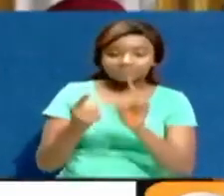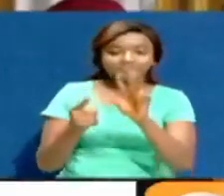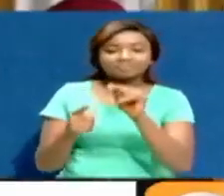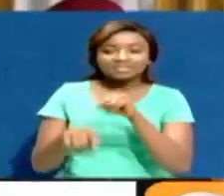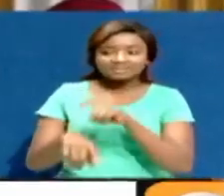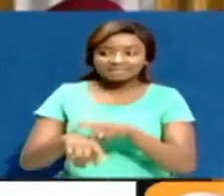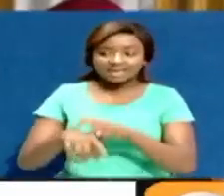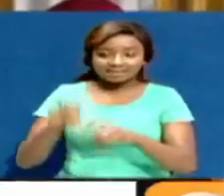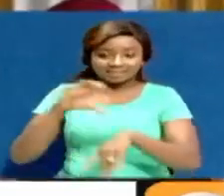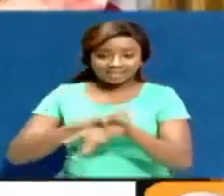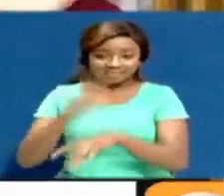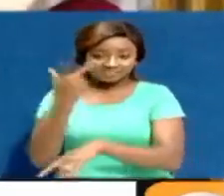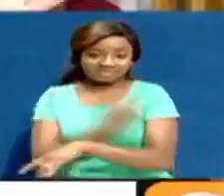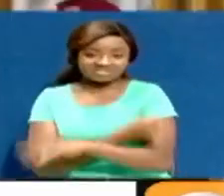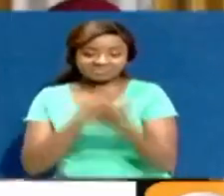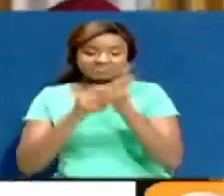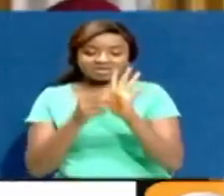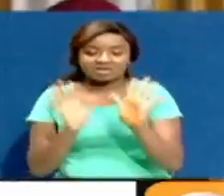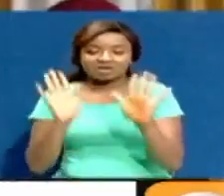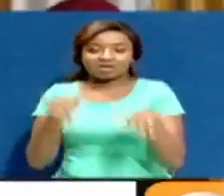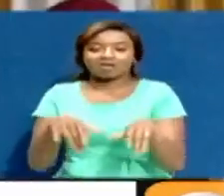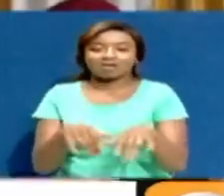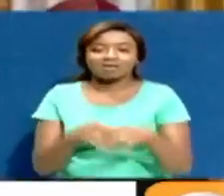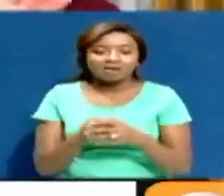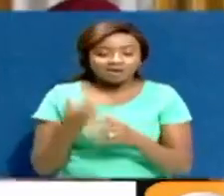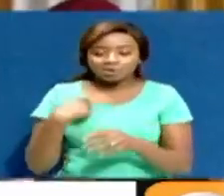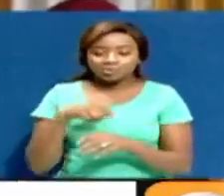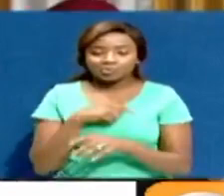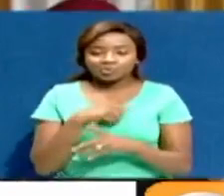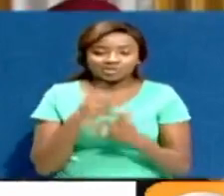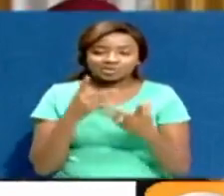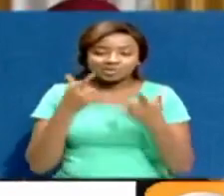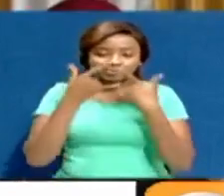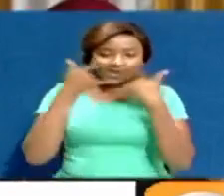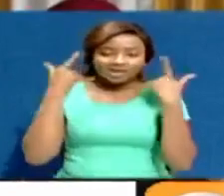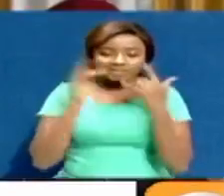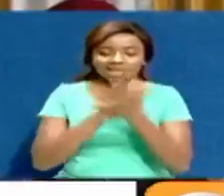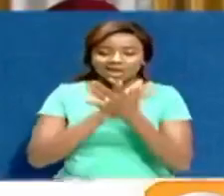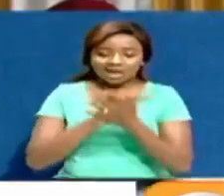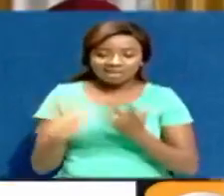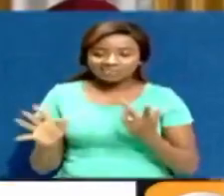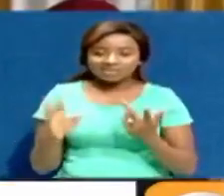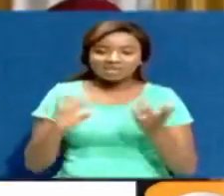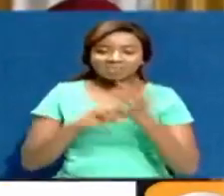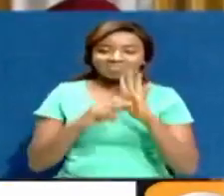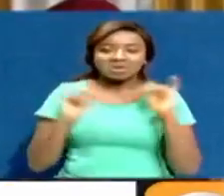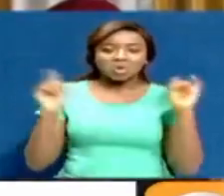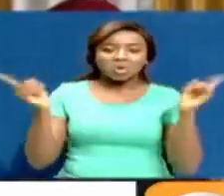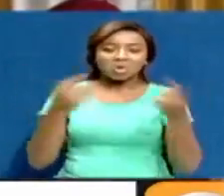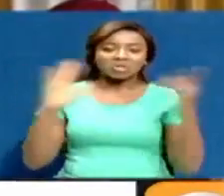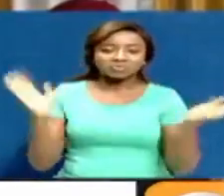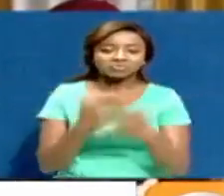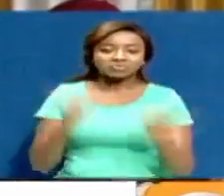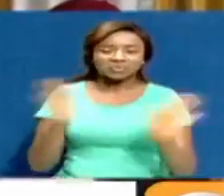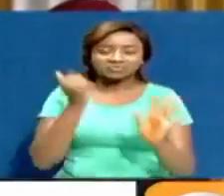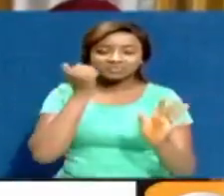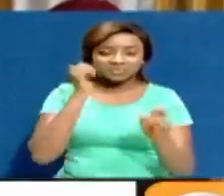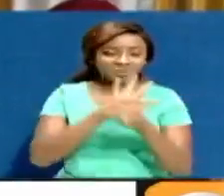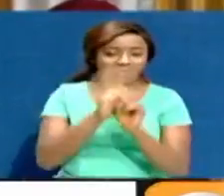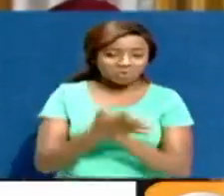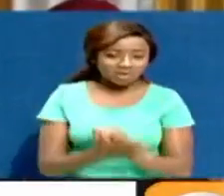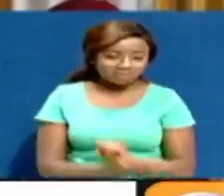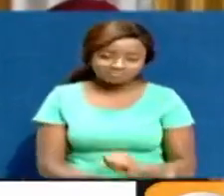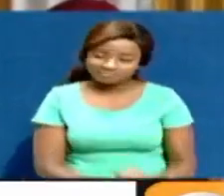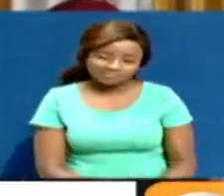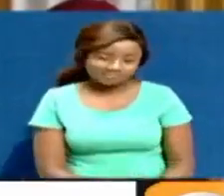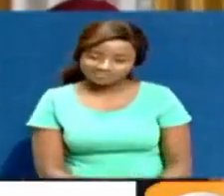not mean ati ikifika hapa sasa siku ya kwanza kila mtu amemalizwa na hiyo, tumemaliza na